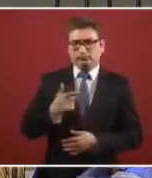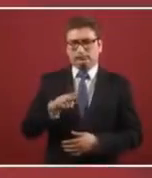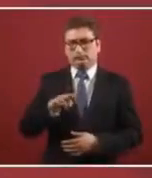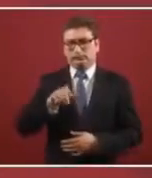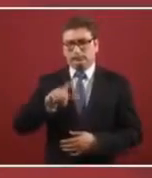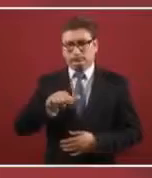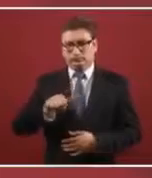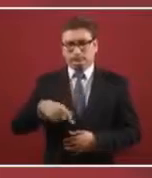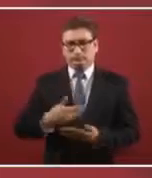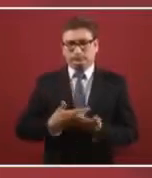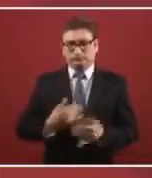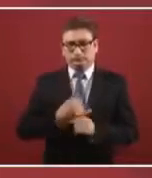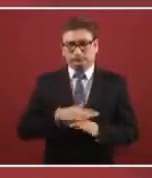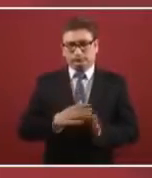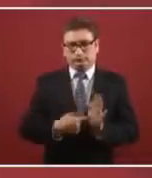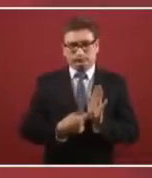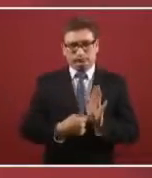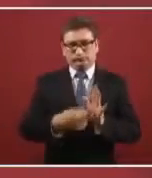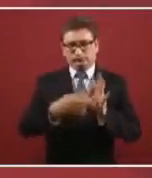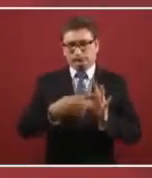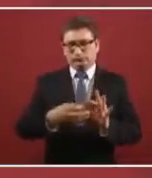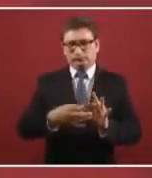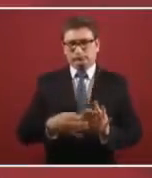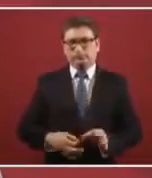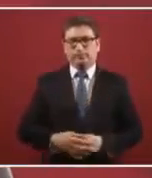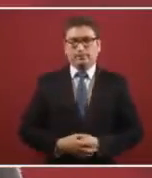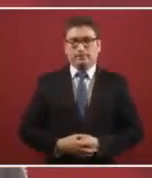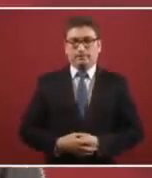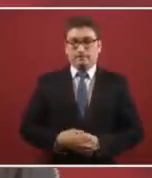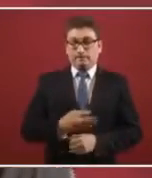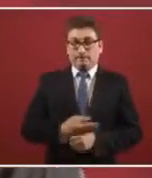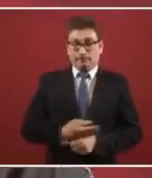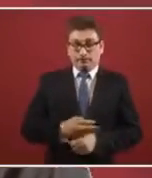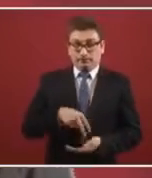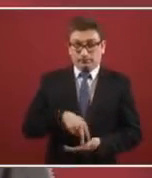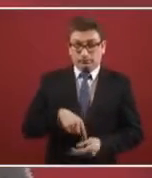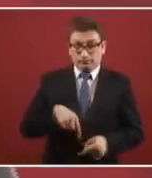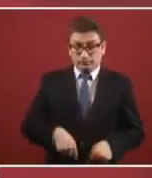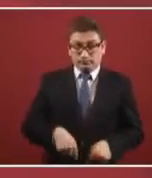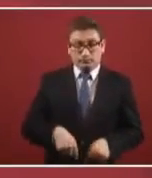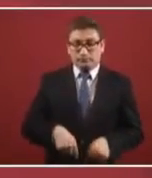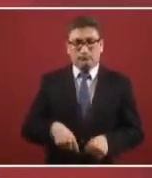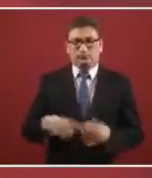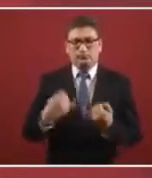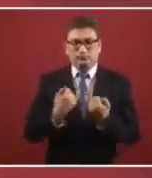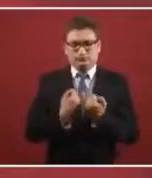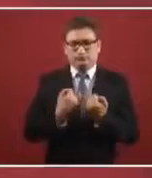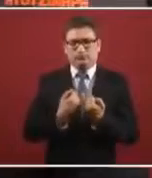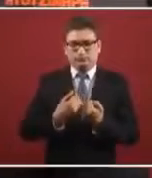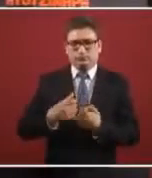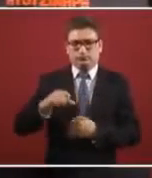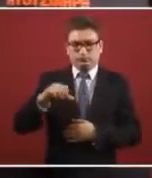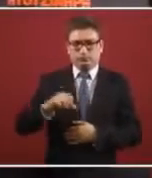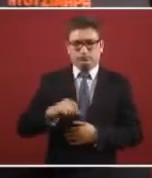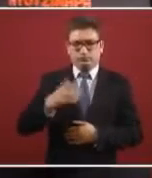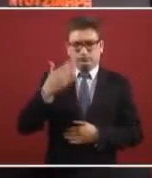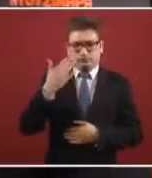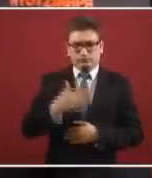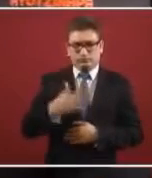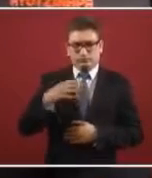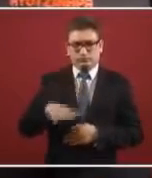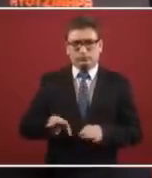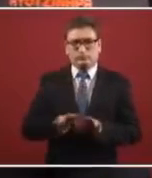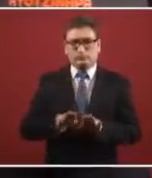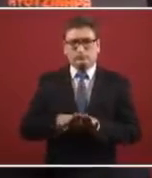of de rendición de the cuentas, disappearance of no those young solamente people. en esta Today conferencia we're de going to give a prensa. rendition of El día de hoy accounting. se transmitirá So a today través del we will